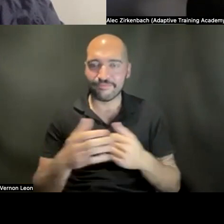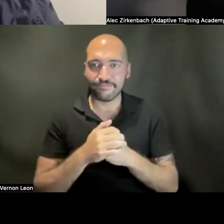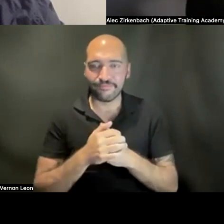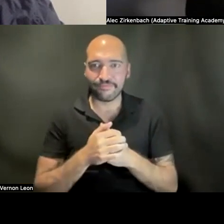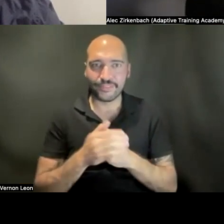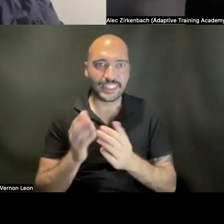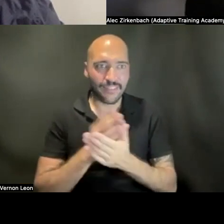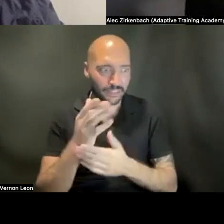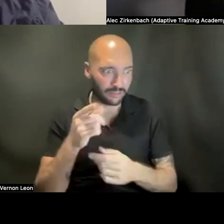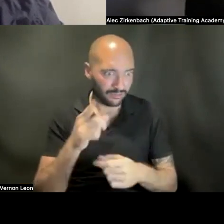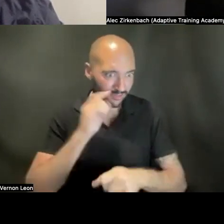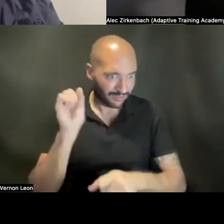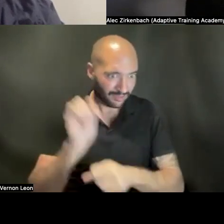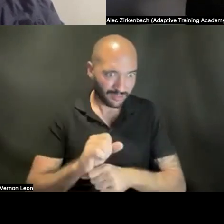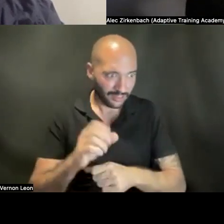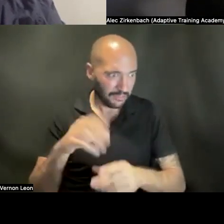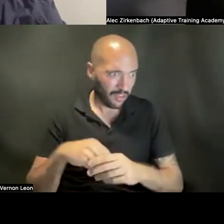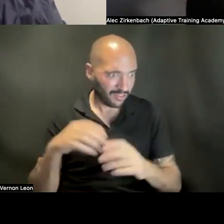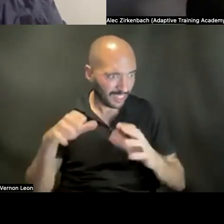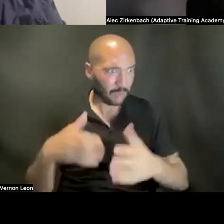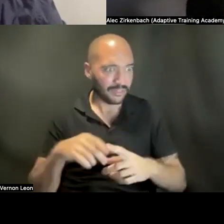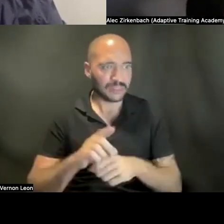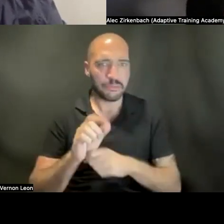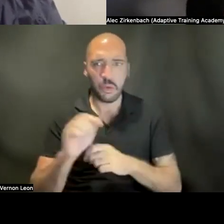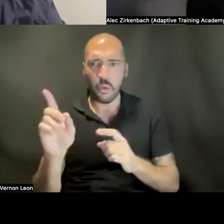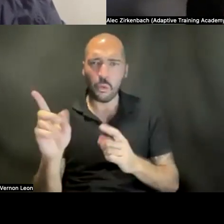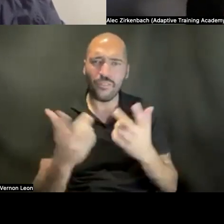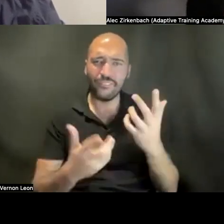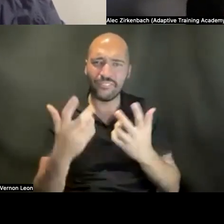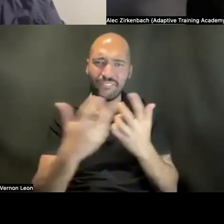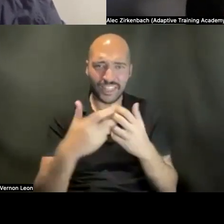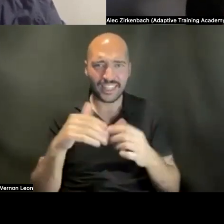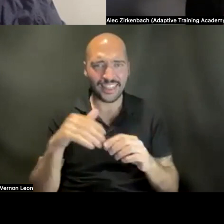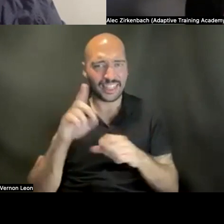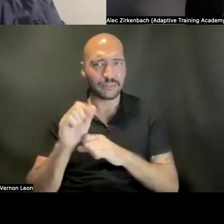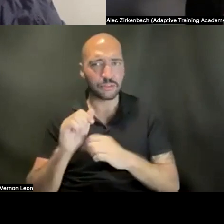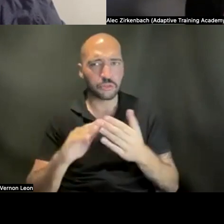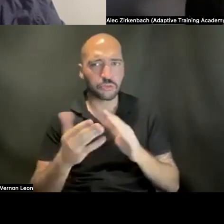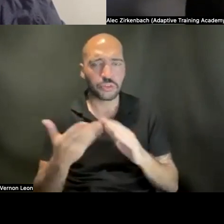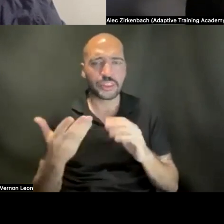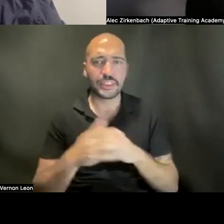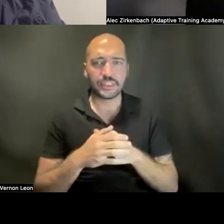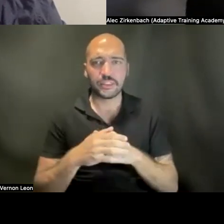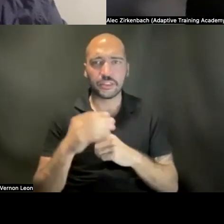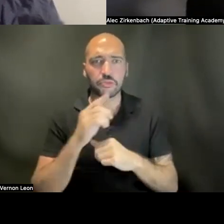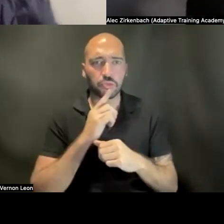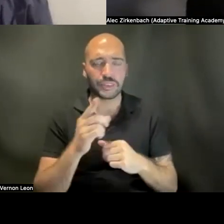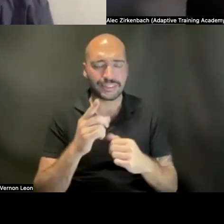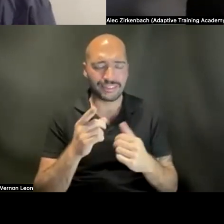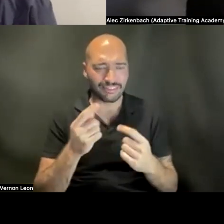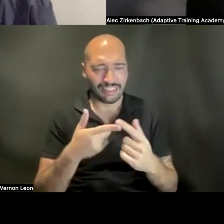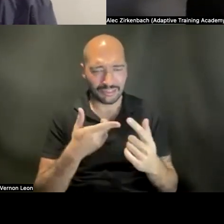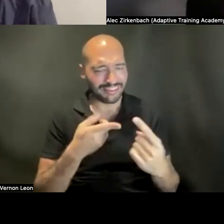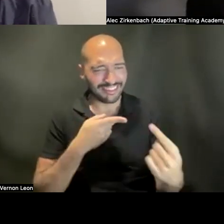whether or not you really fall into this category, or where you might fit in this community, or, really grappling with